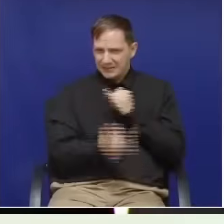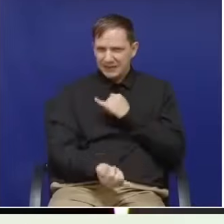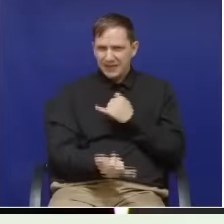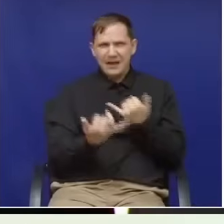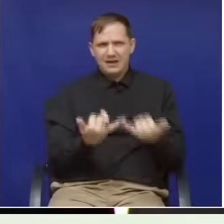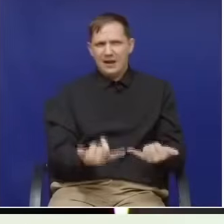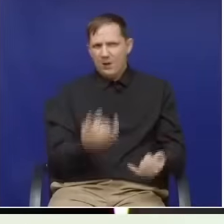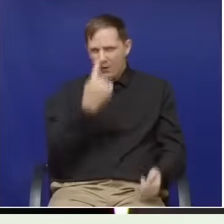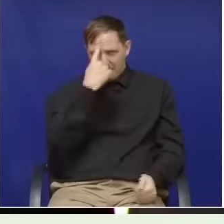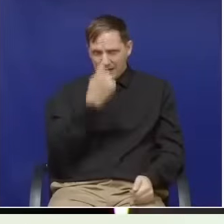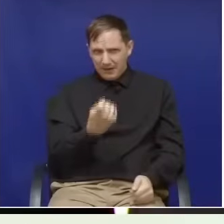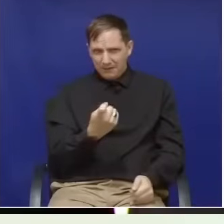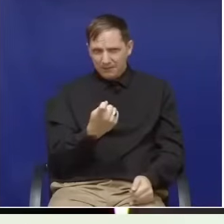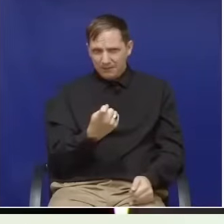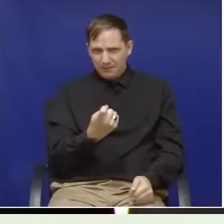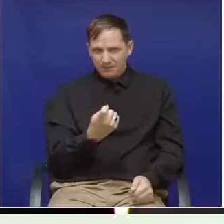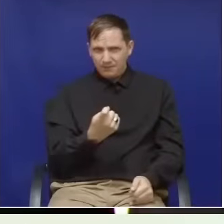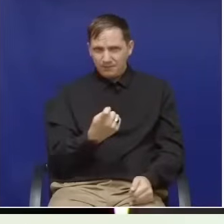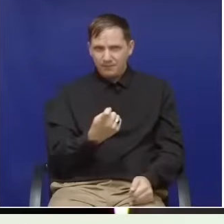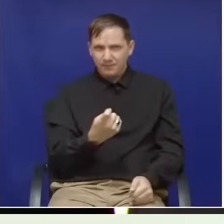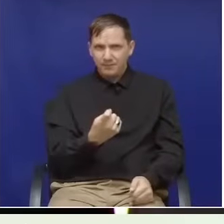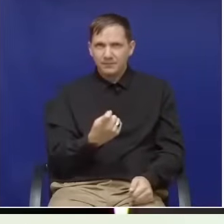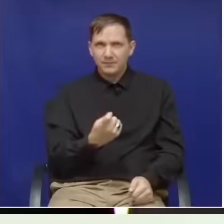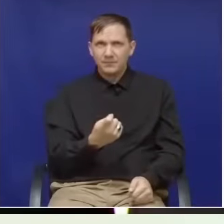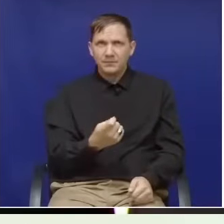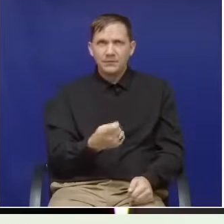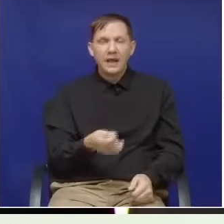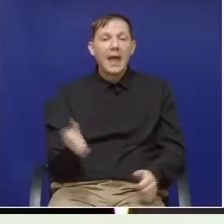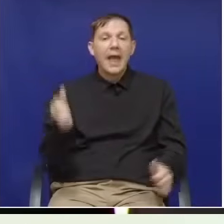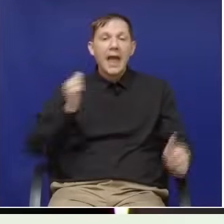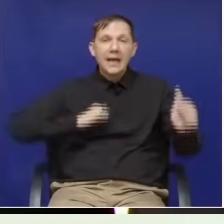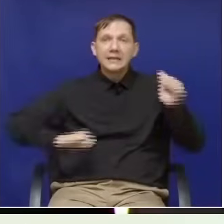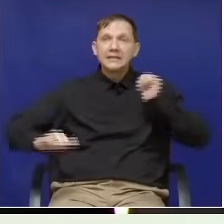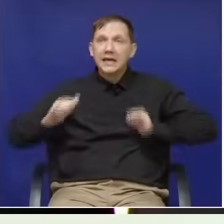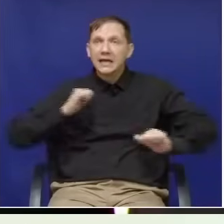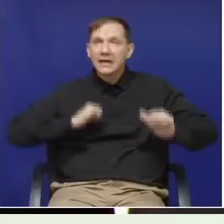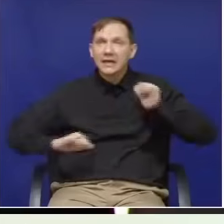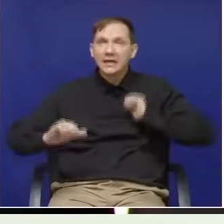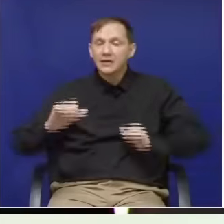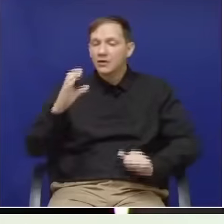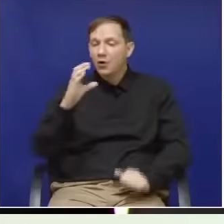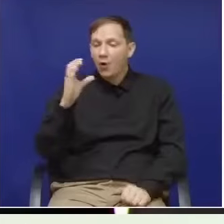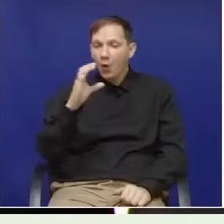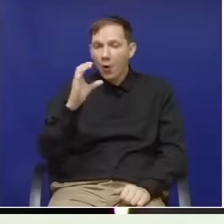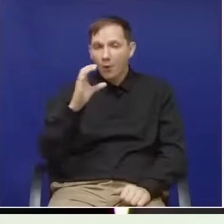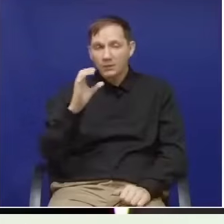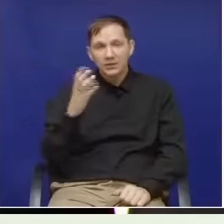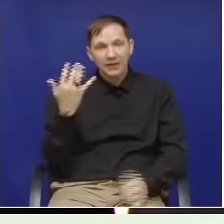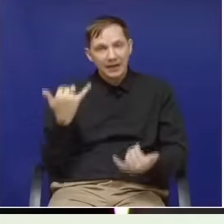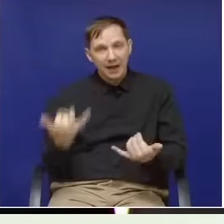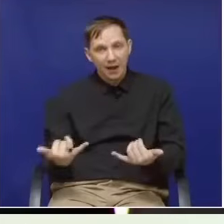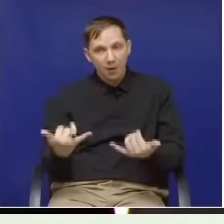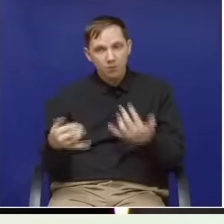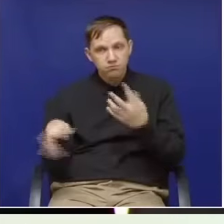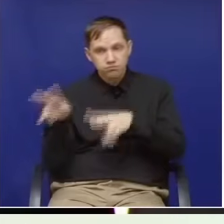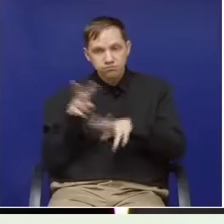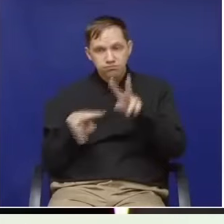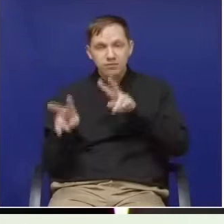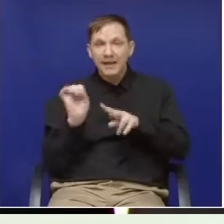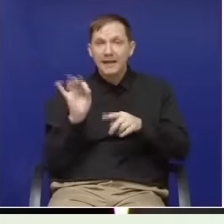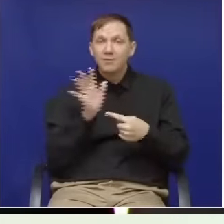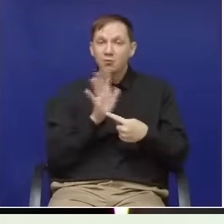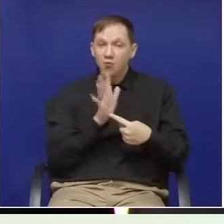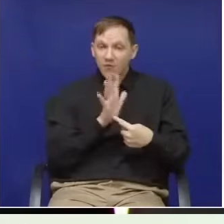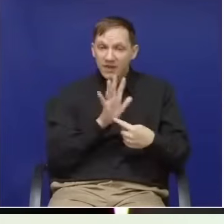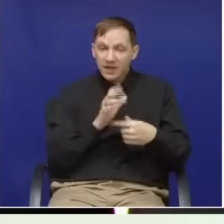believe it's policy. You have an acting commissioner now who's going to preside over. If the movie continues like